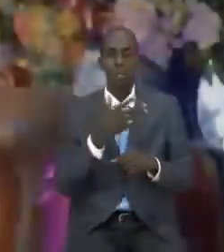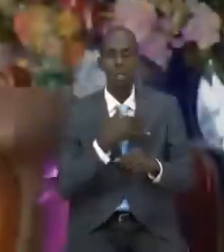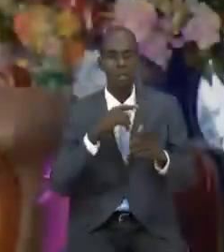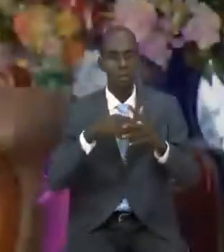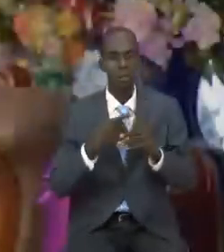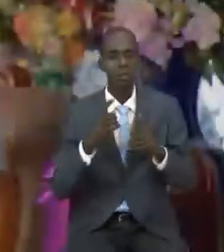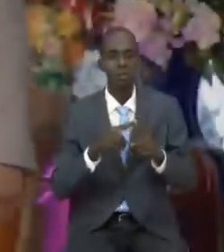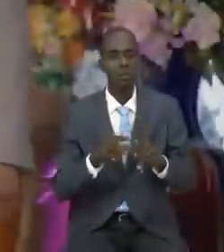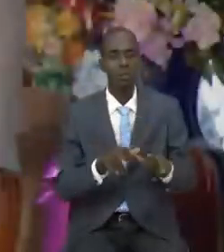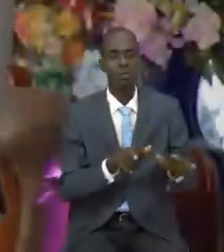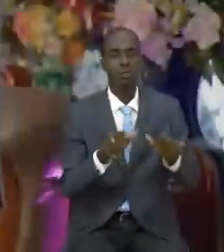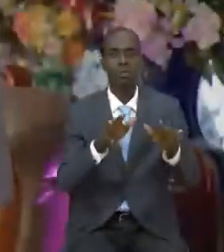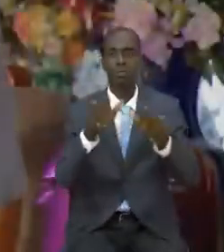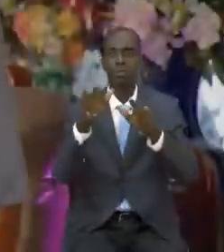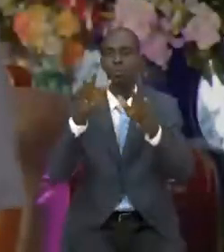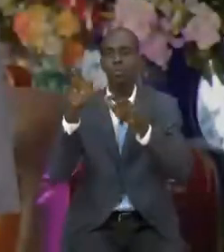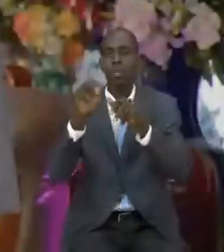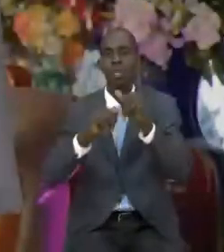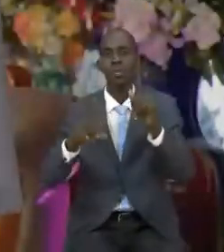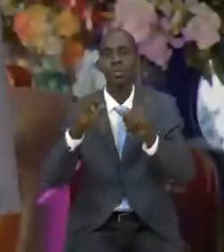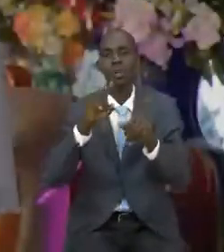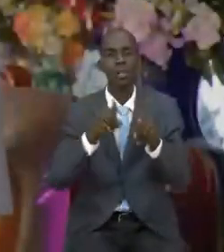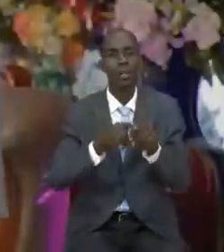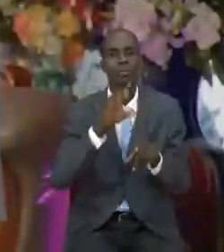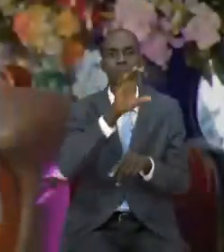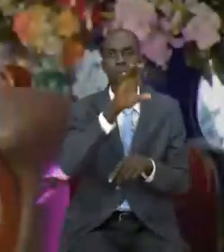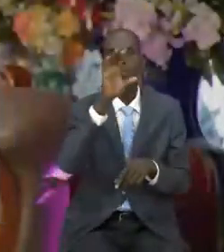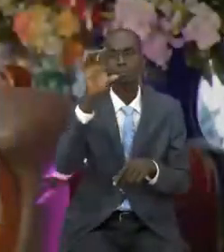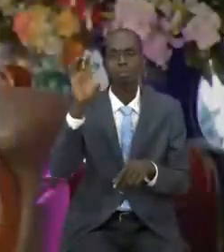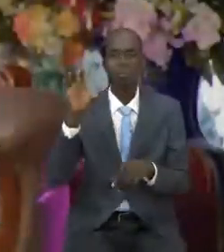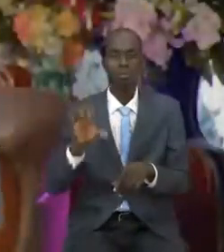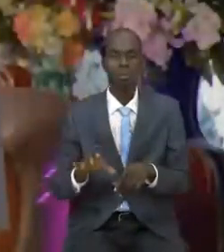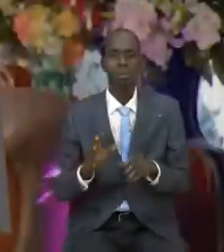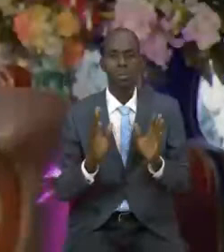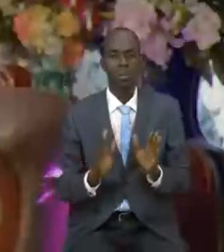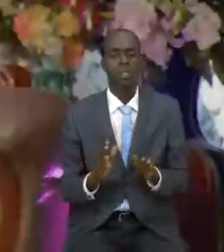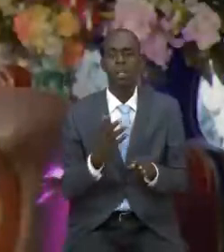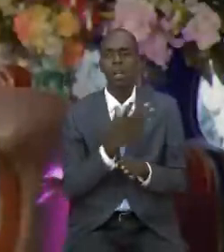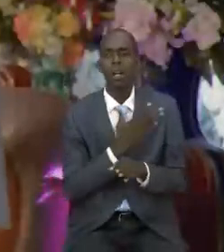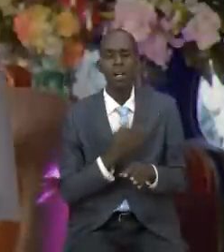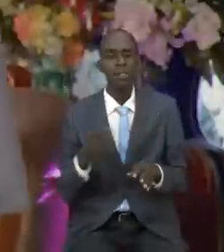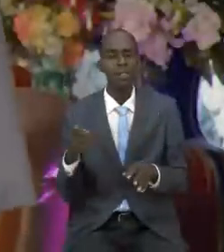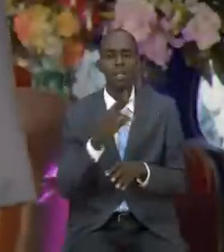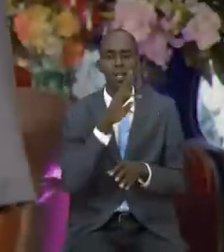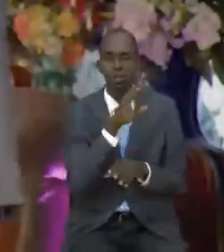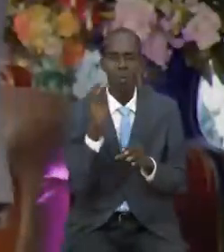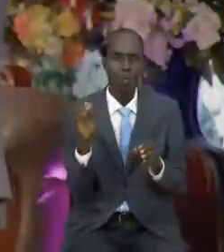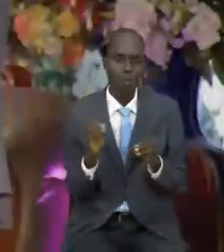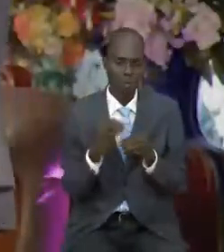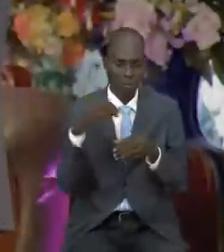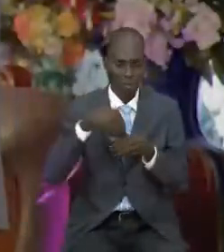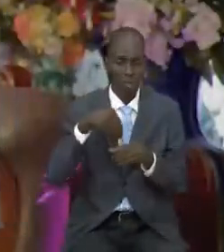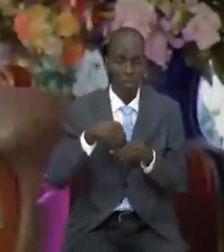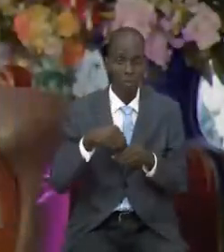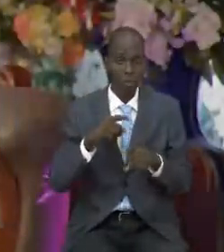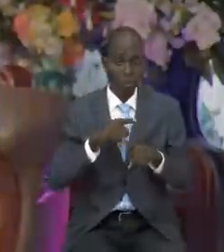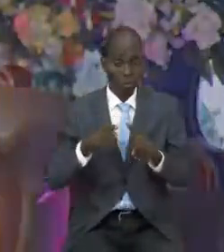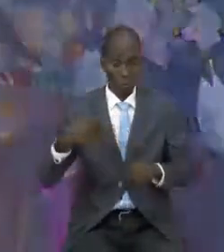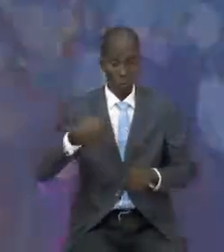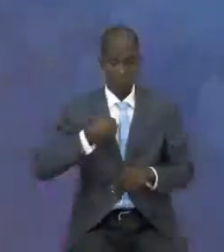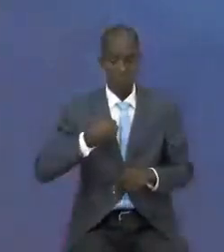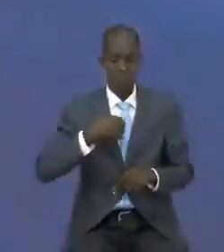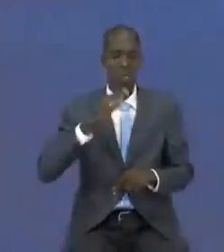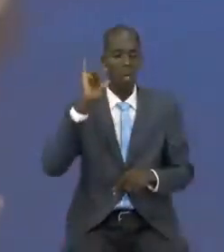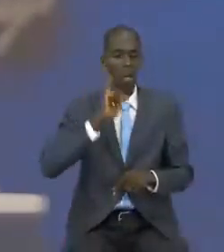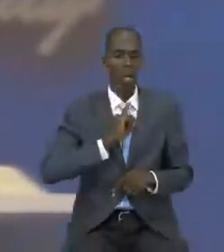about like wanderers, and they're no more inside the kingdom. I will stay and abide in